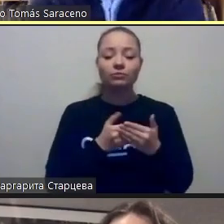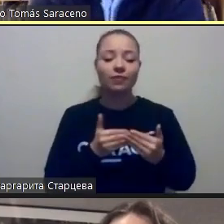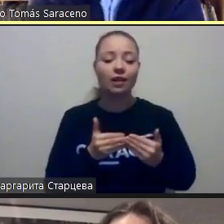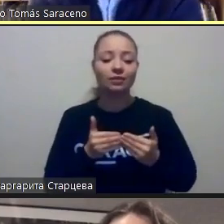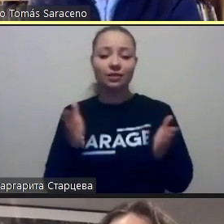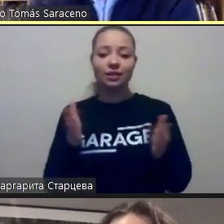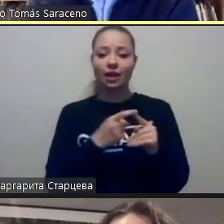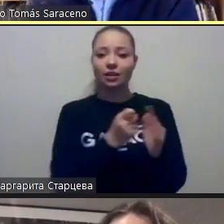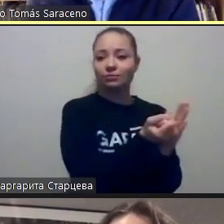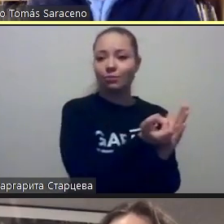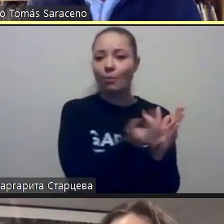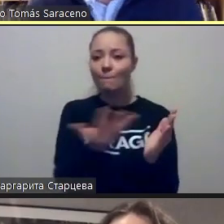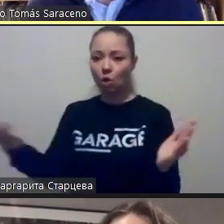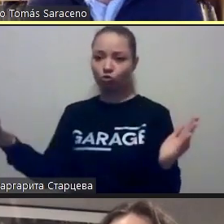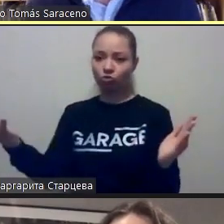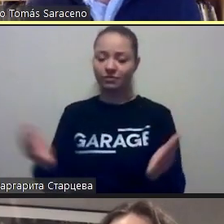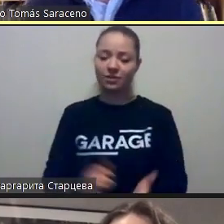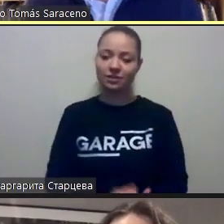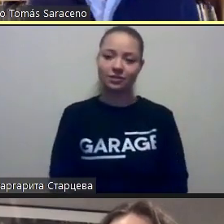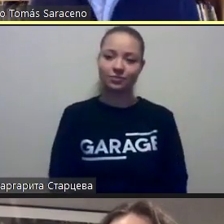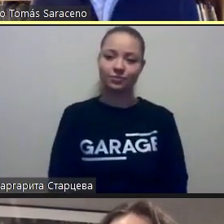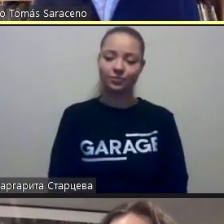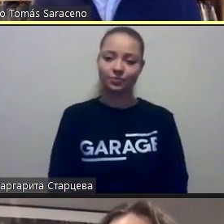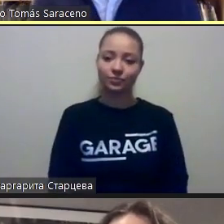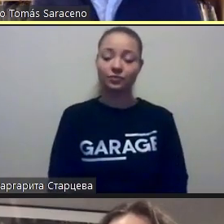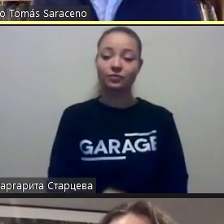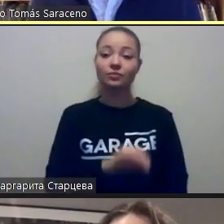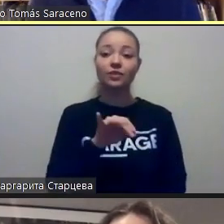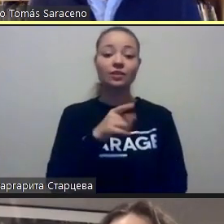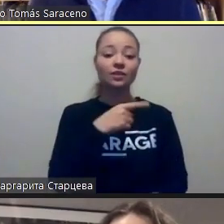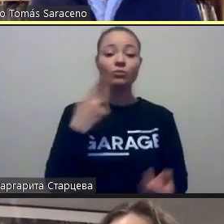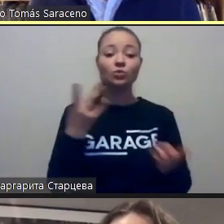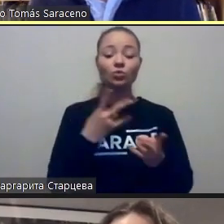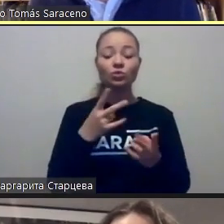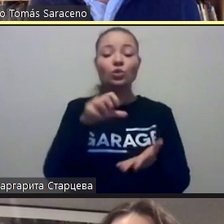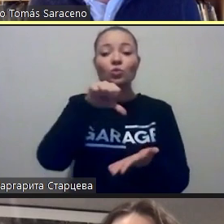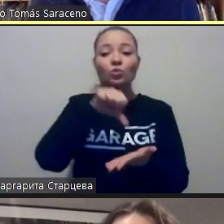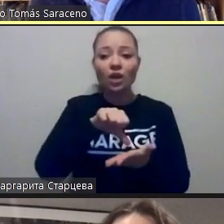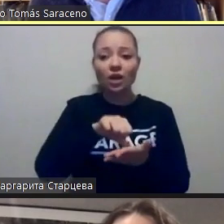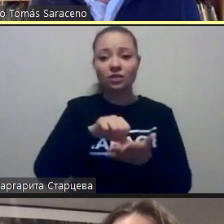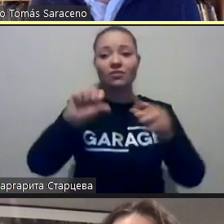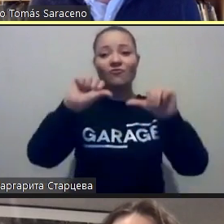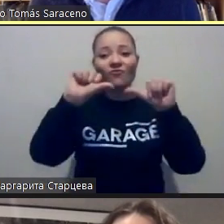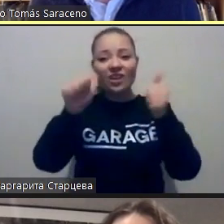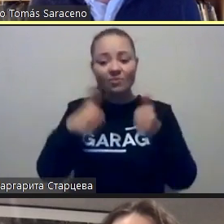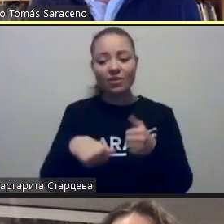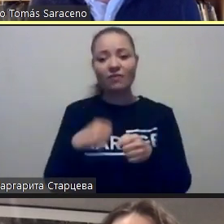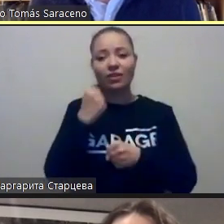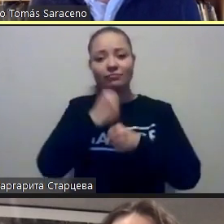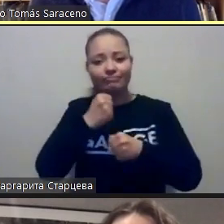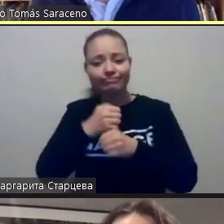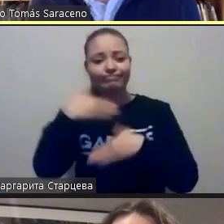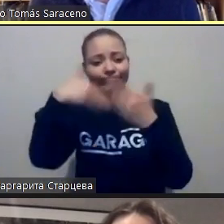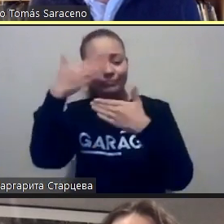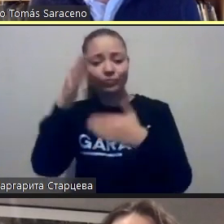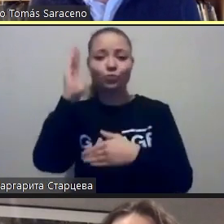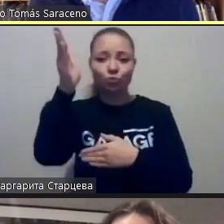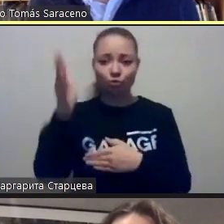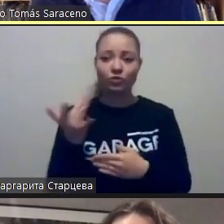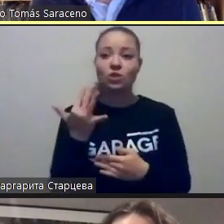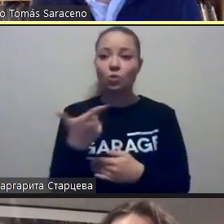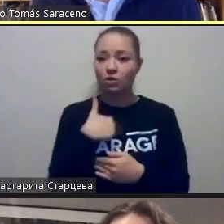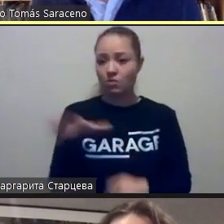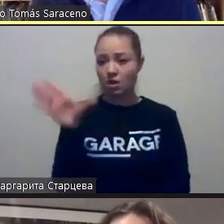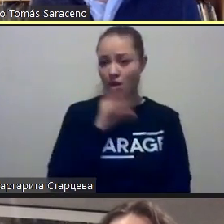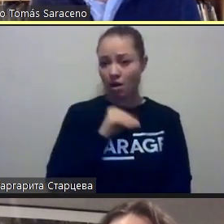can, all participate into this world. It needs urgently the voice of